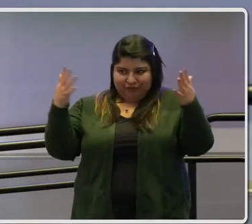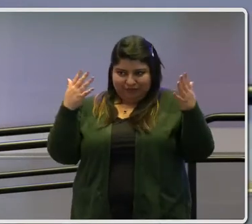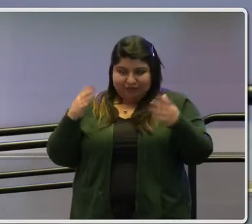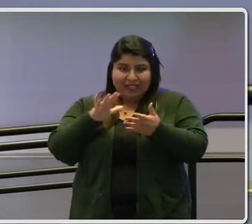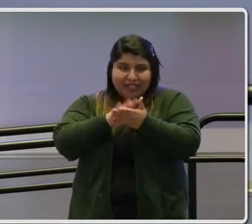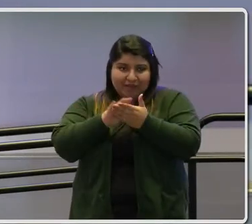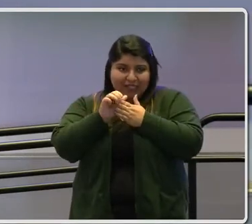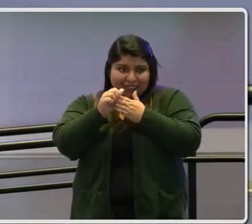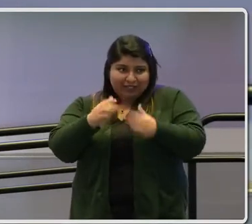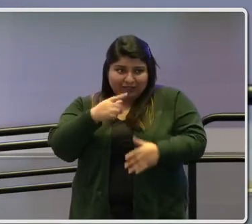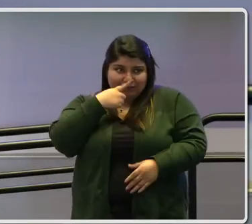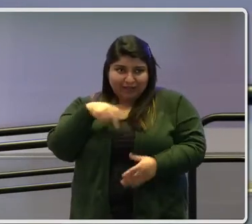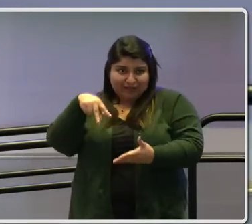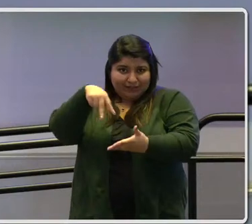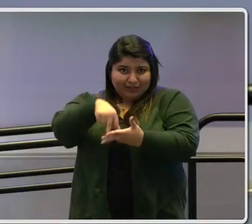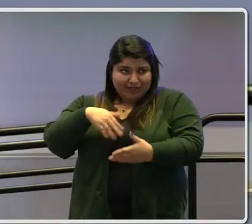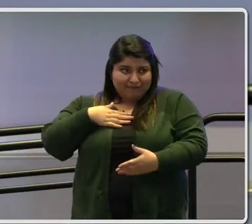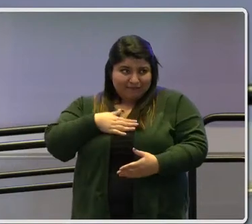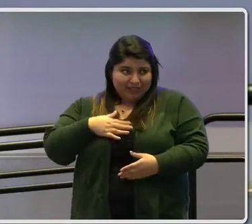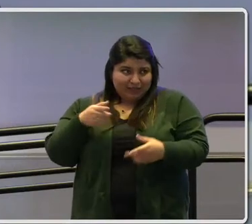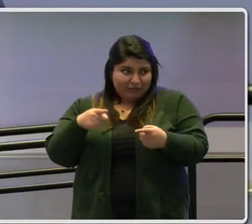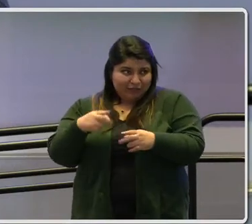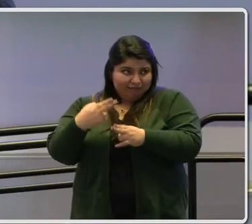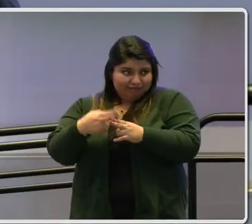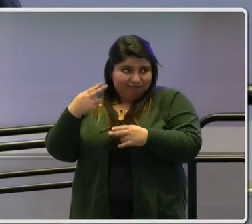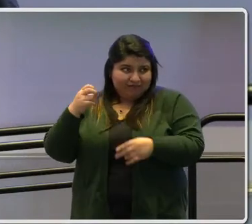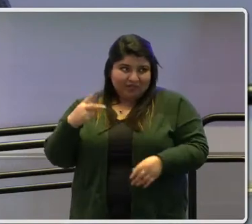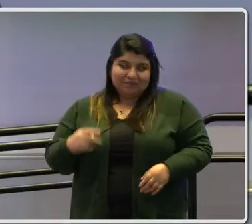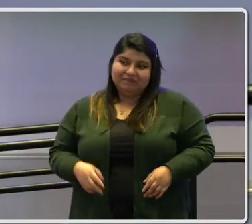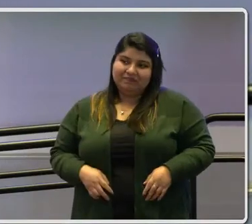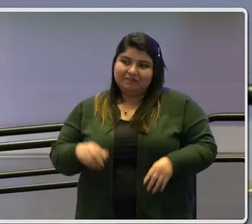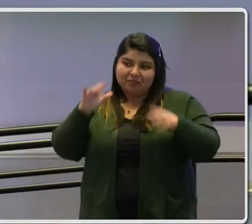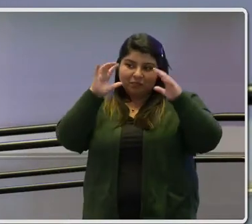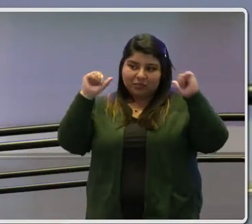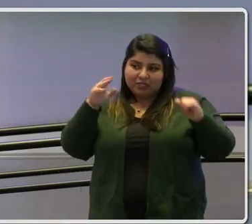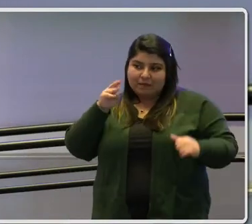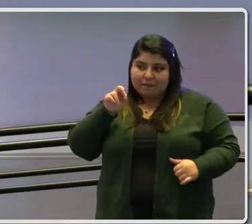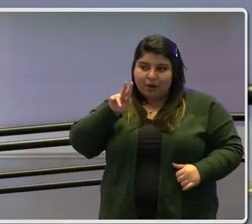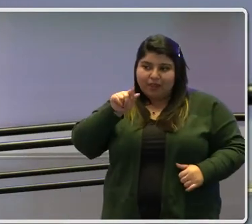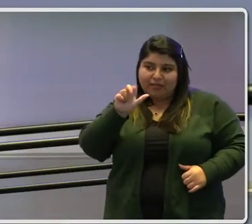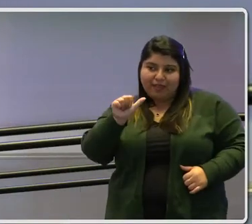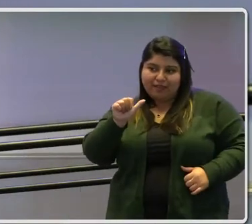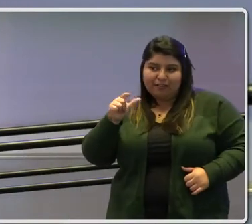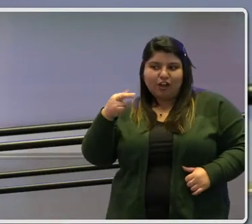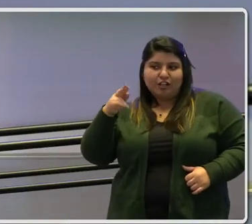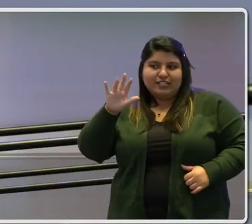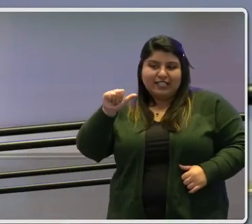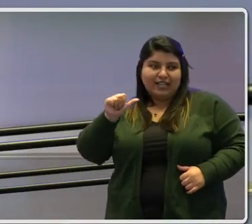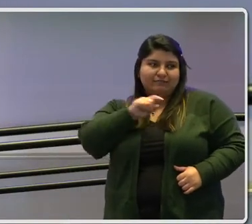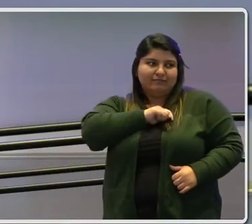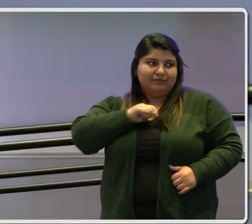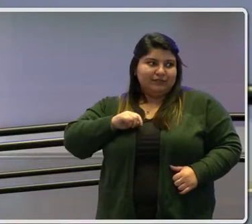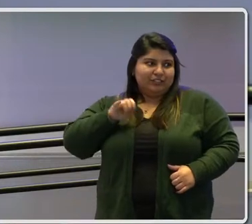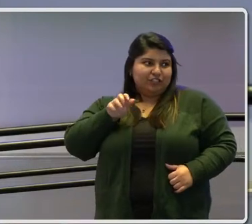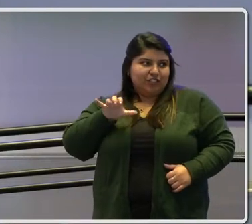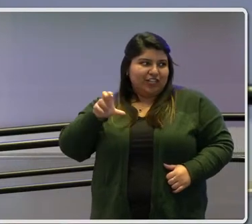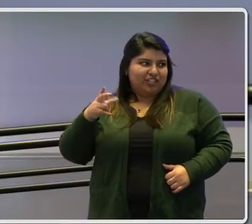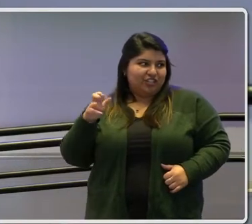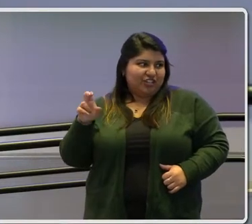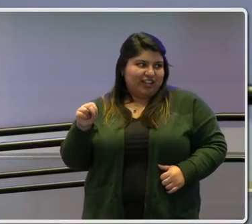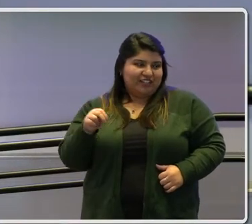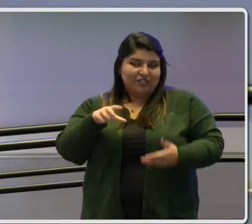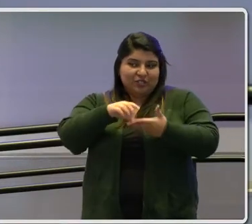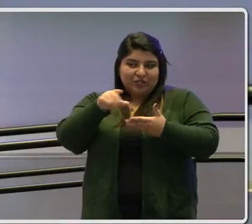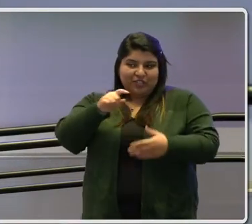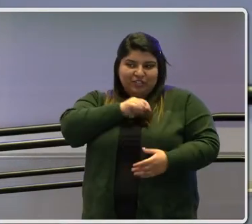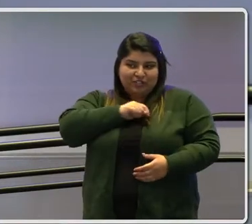leaders, will you please stand to be recognized when I call your name? President Martha Garcia, Trustee Jay Chen,